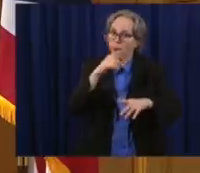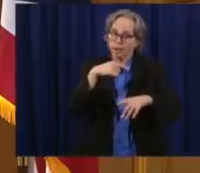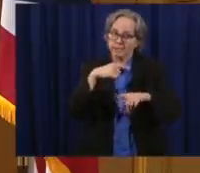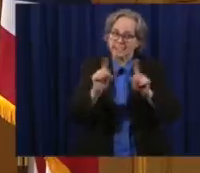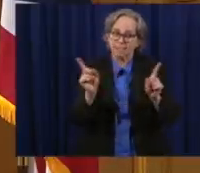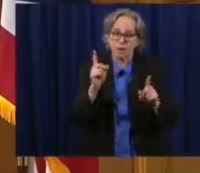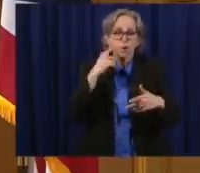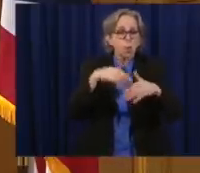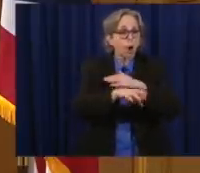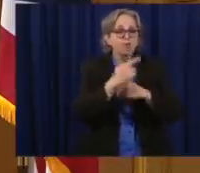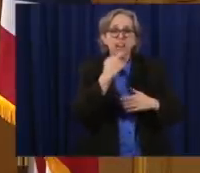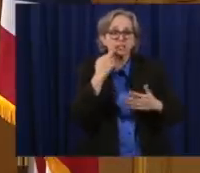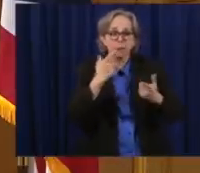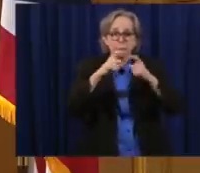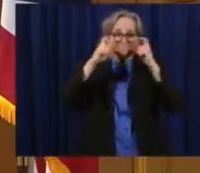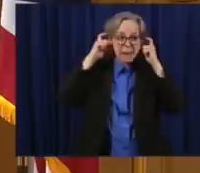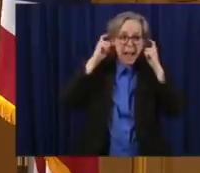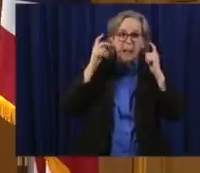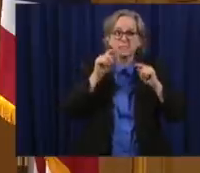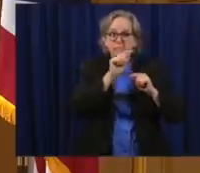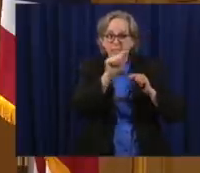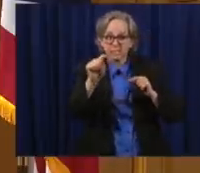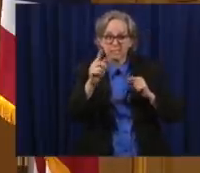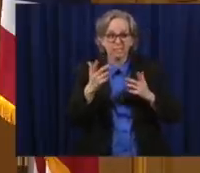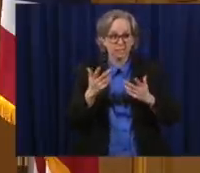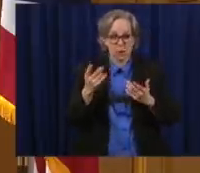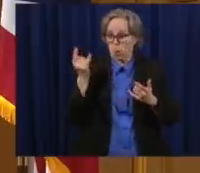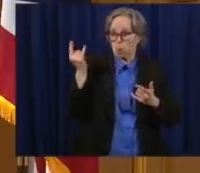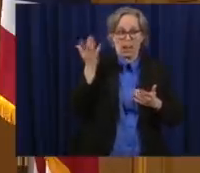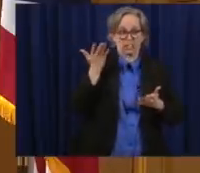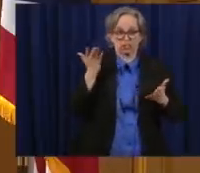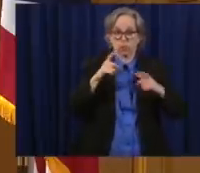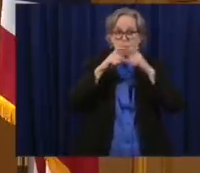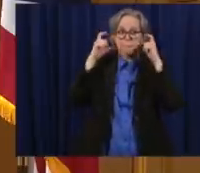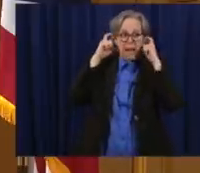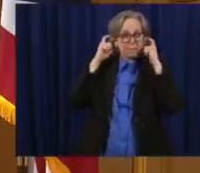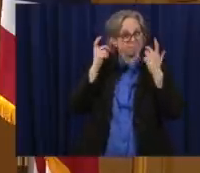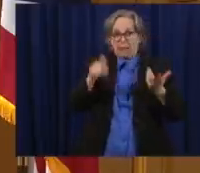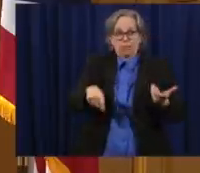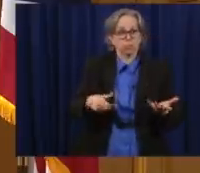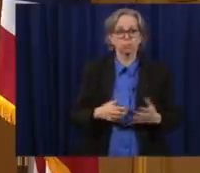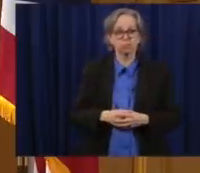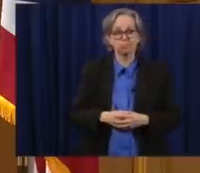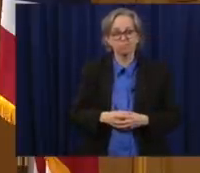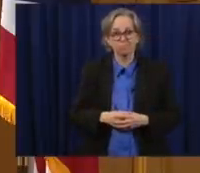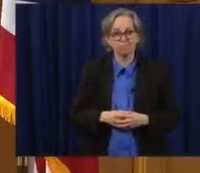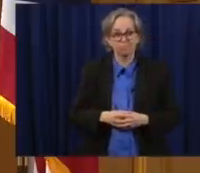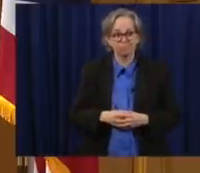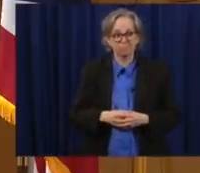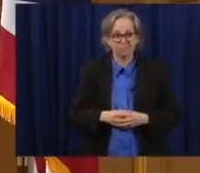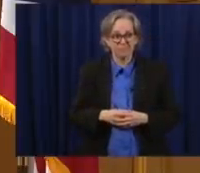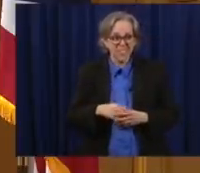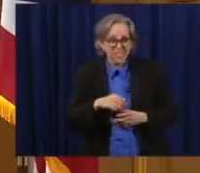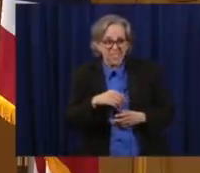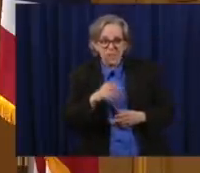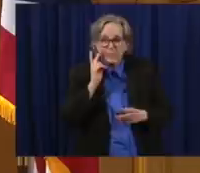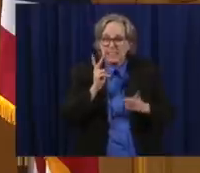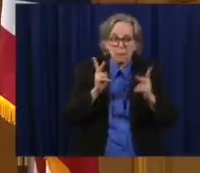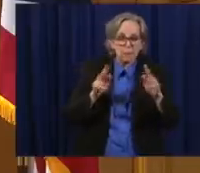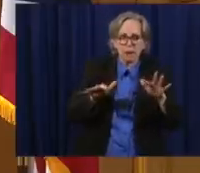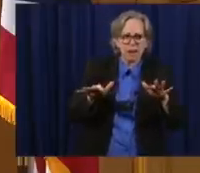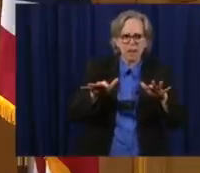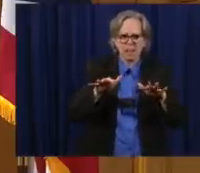and your waiter's going to have a mask on, and you're going to see, that table in